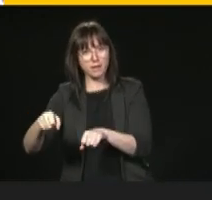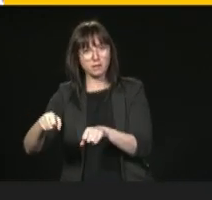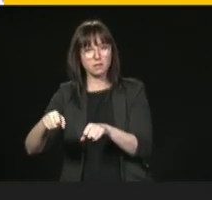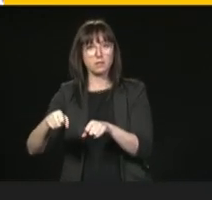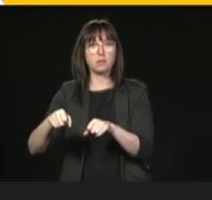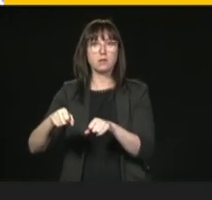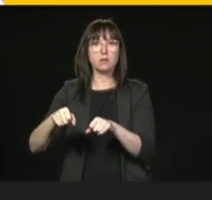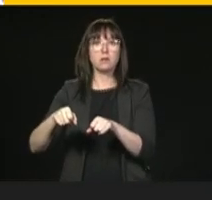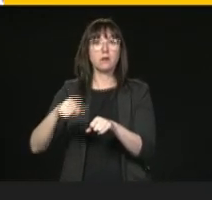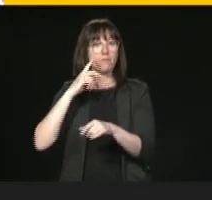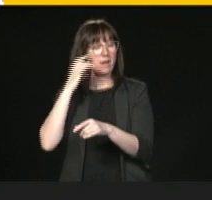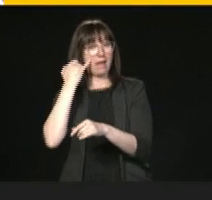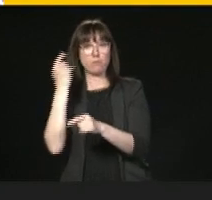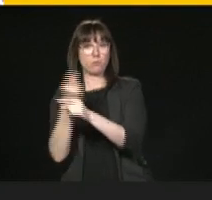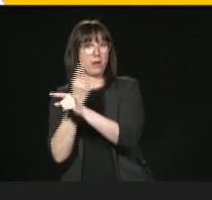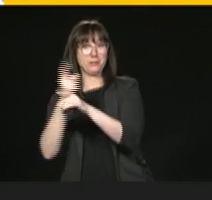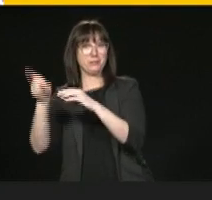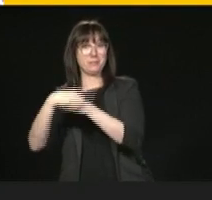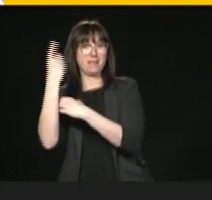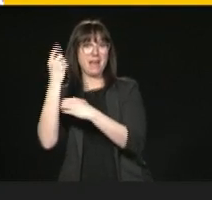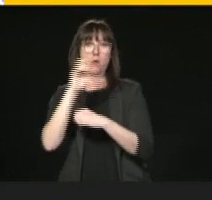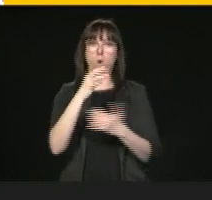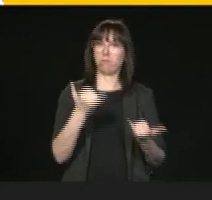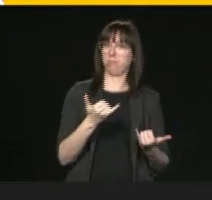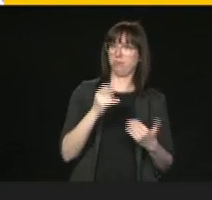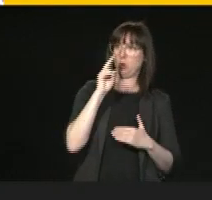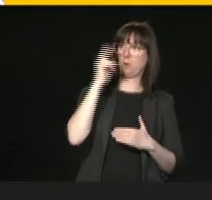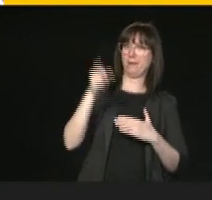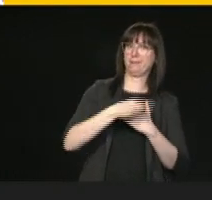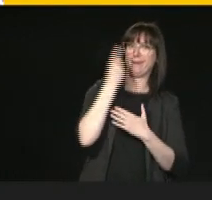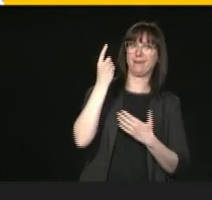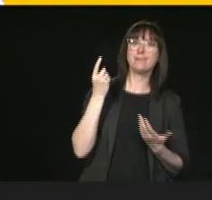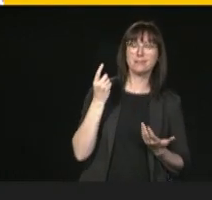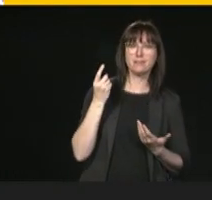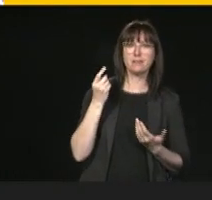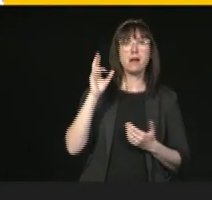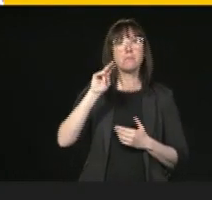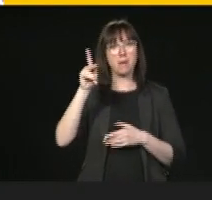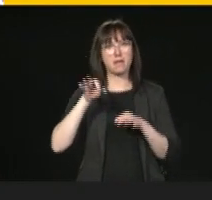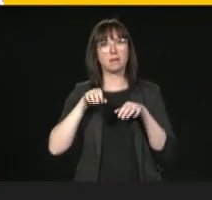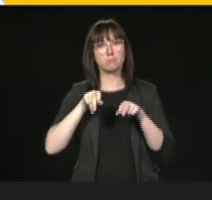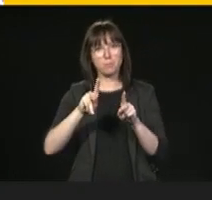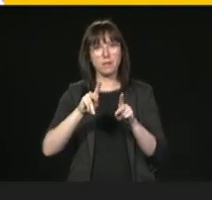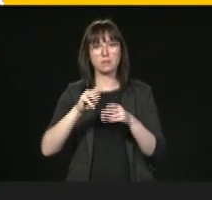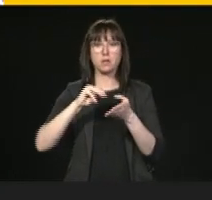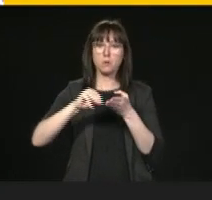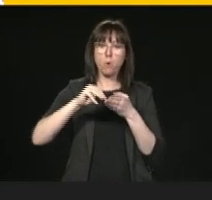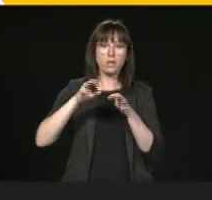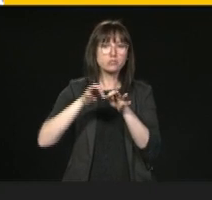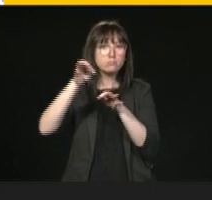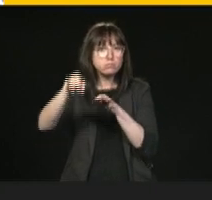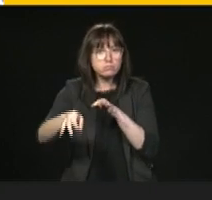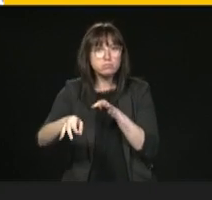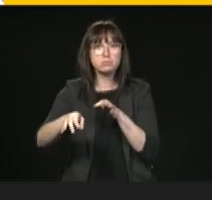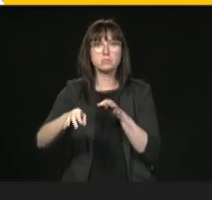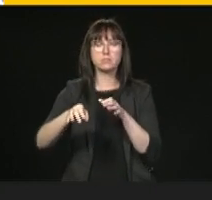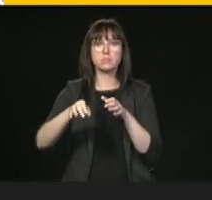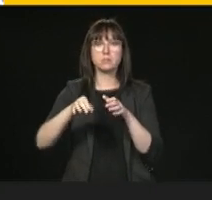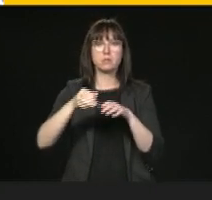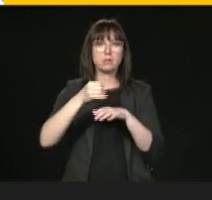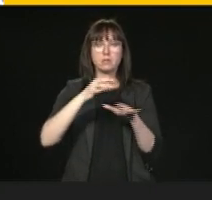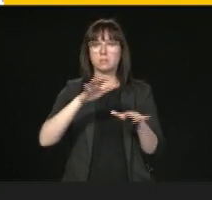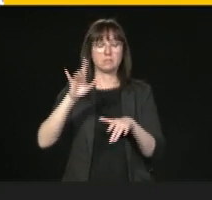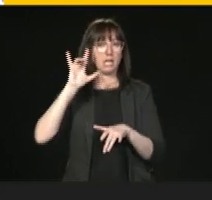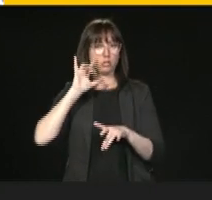are doing things like deferrals of mortgages and so on, which, you know, it's almost like policymaking, isn't it? It's a